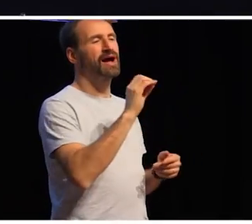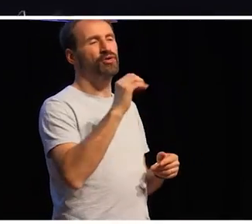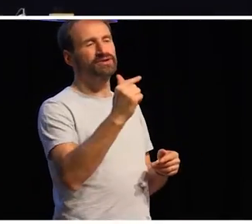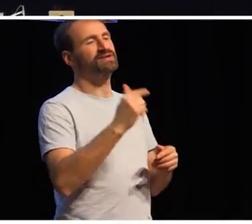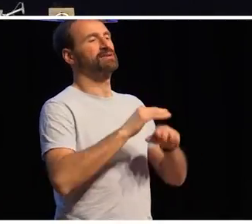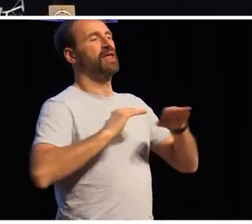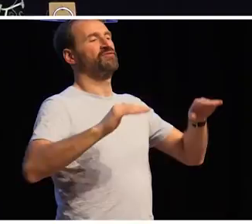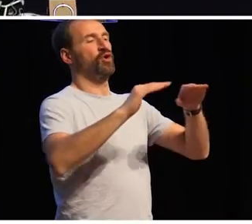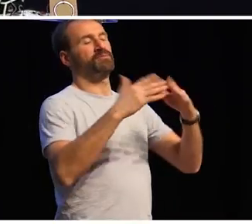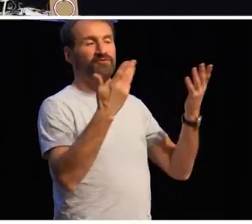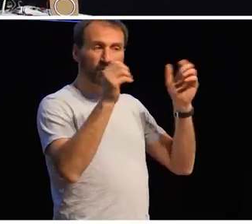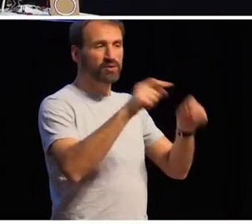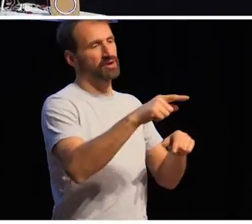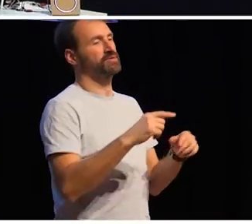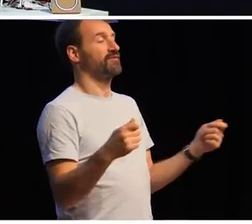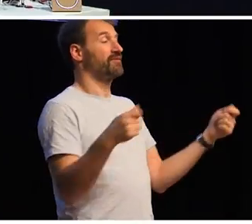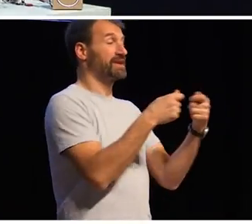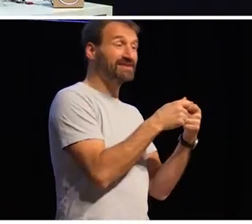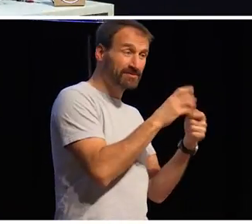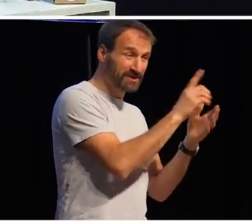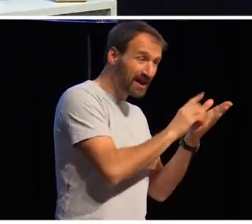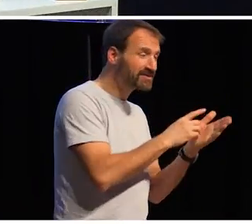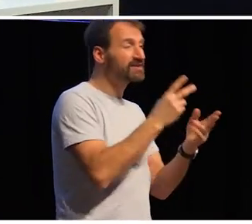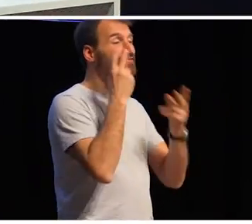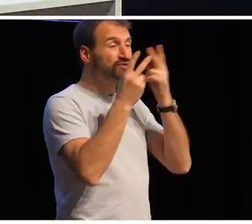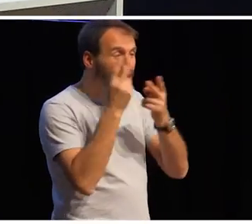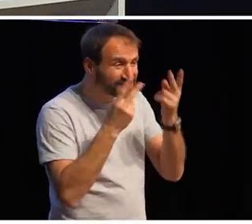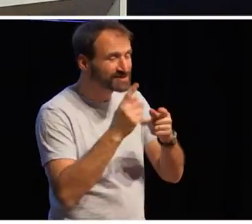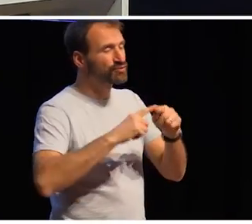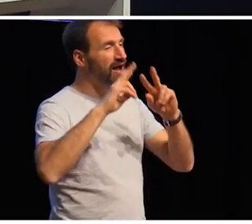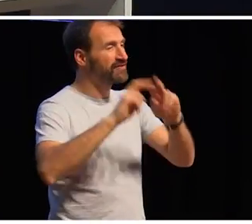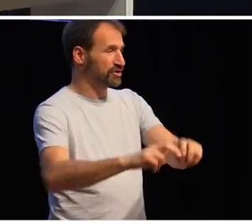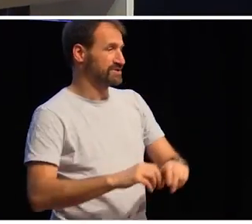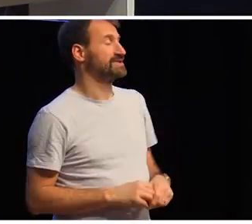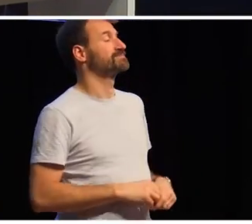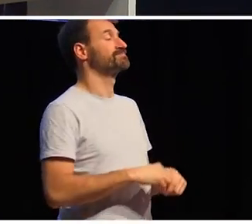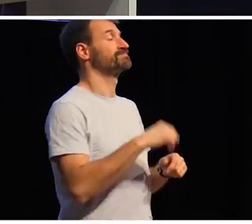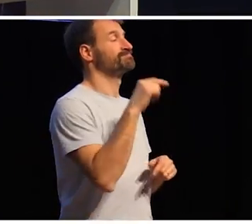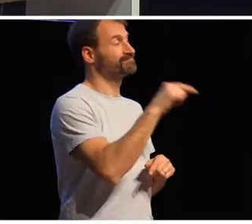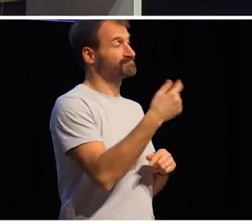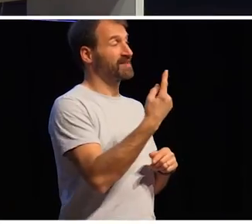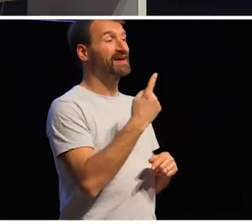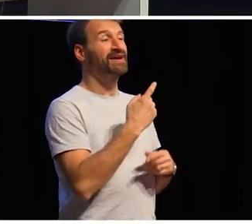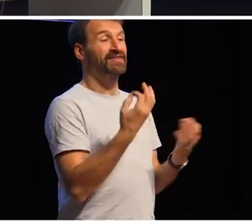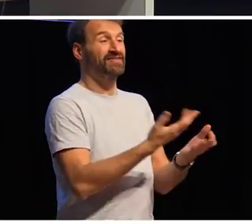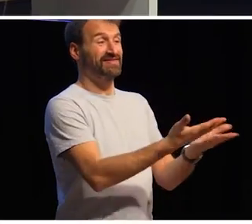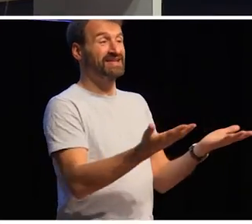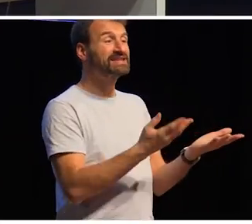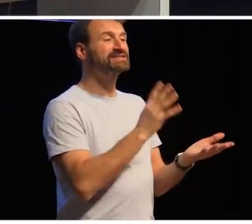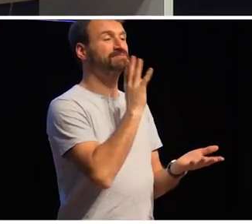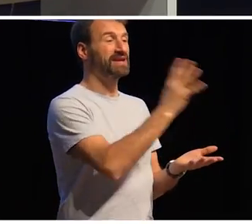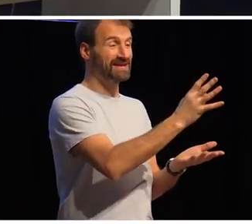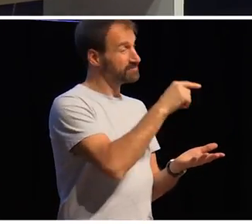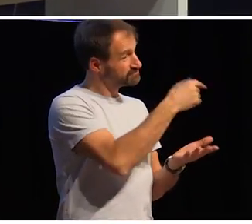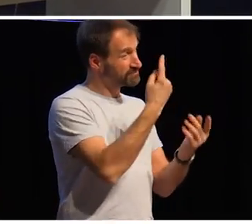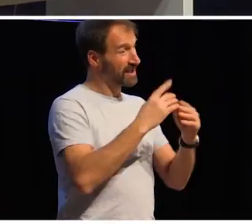visualize the data, and analyze the data. One of them is called ThingSpeak. this is just a platform where you can hook up the sensors